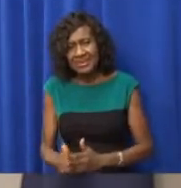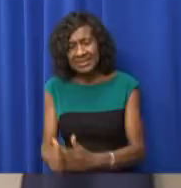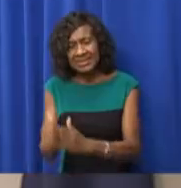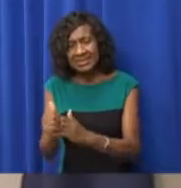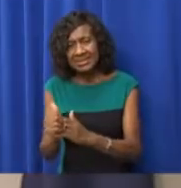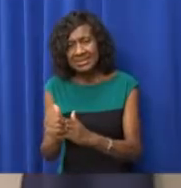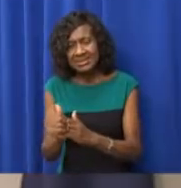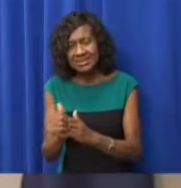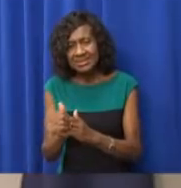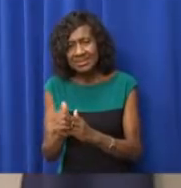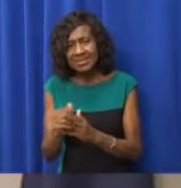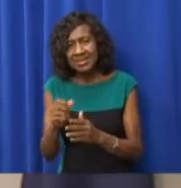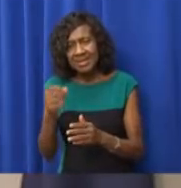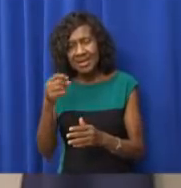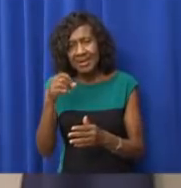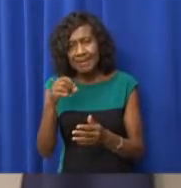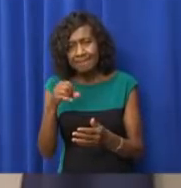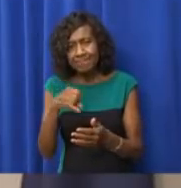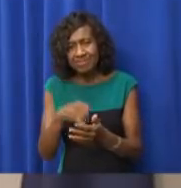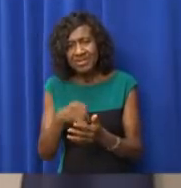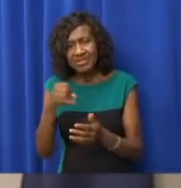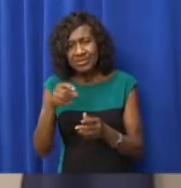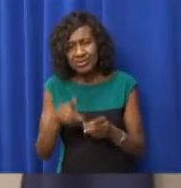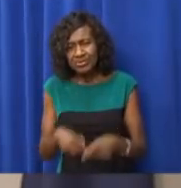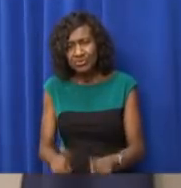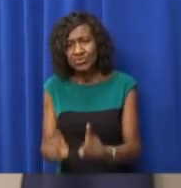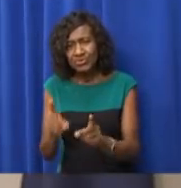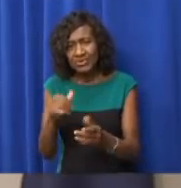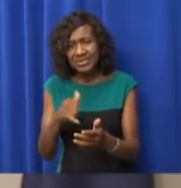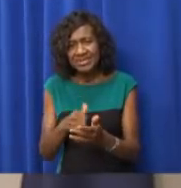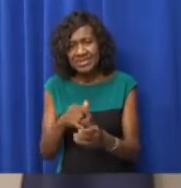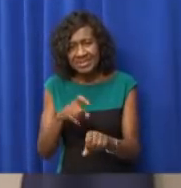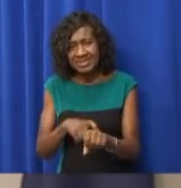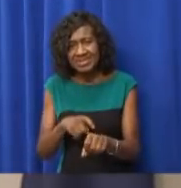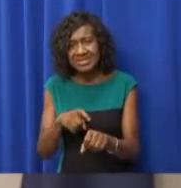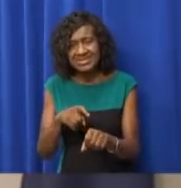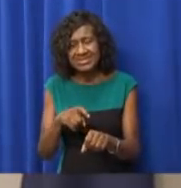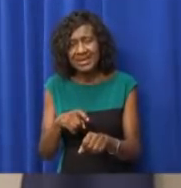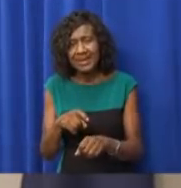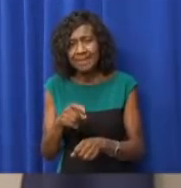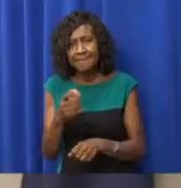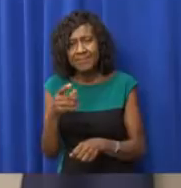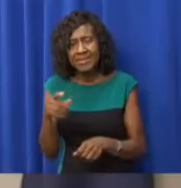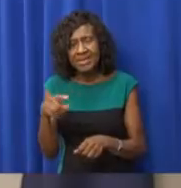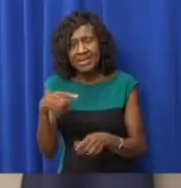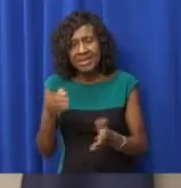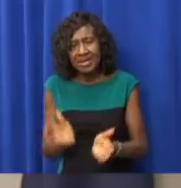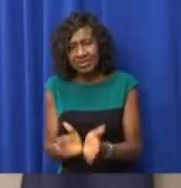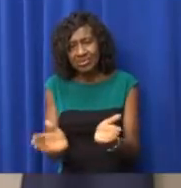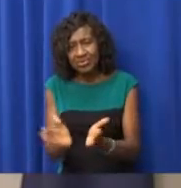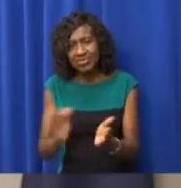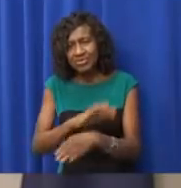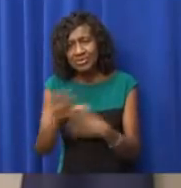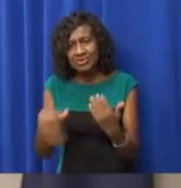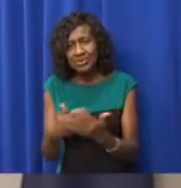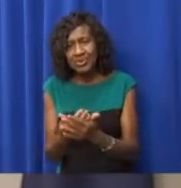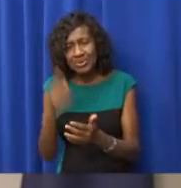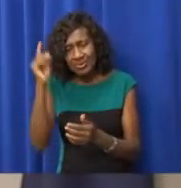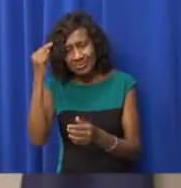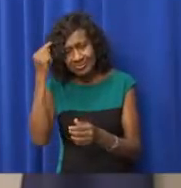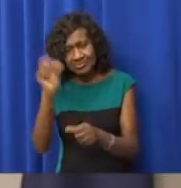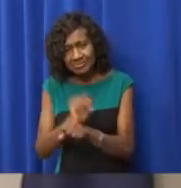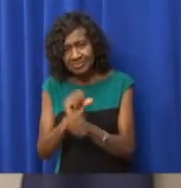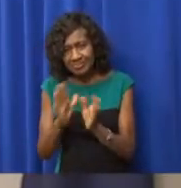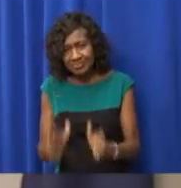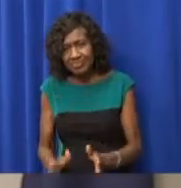initiatives during this time. The Civil Service Wellness Committee is encouraging all civil servants to incorporate some roadside